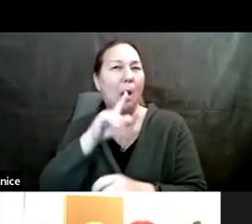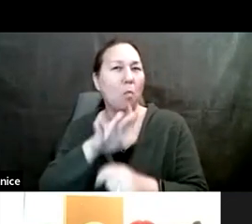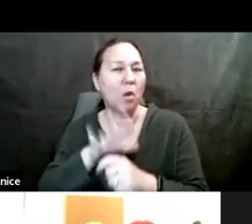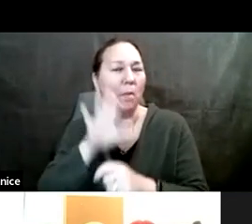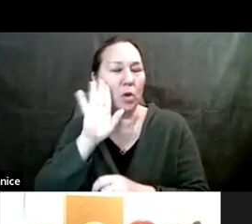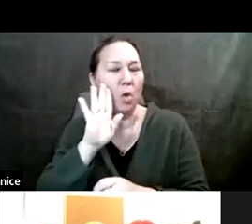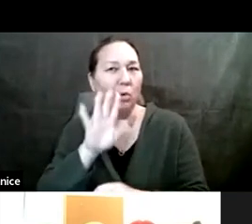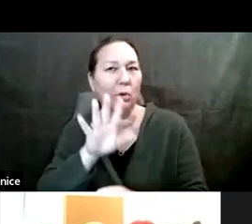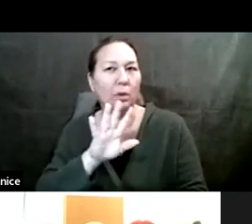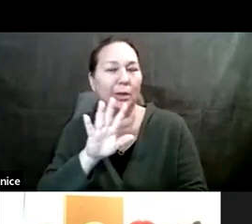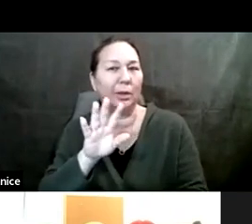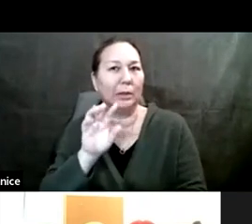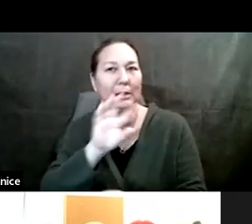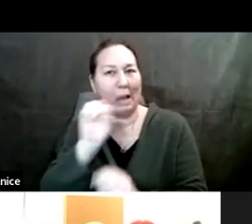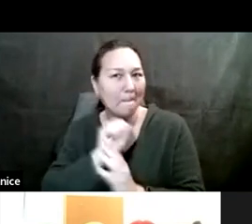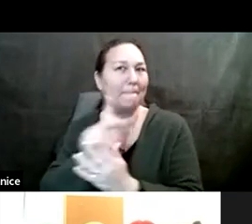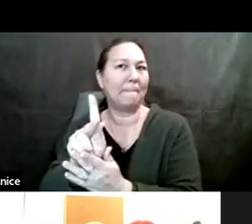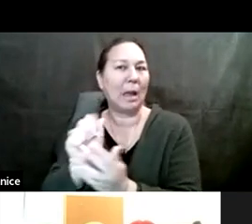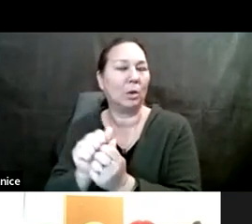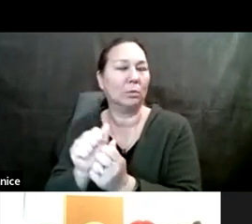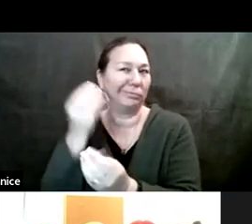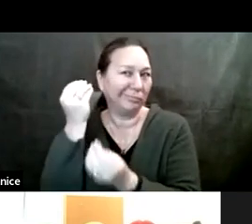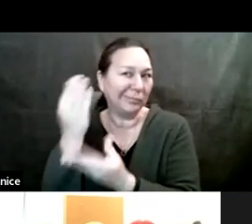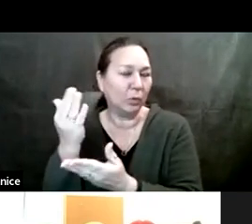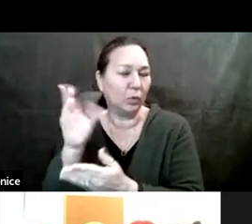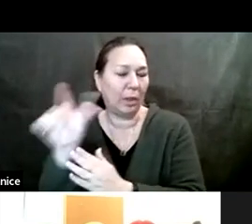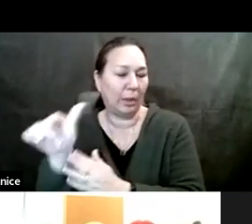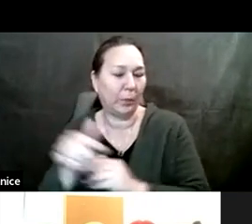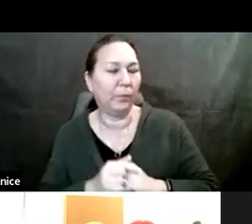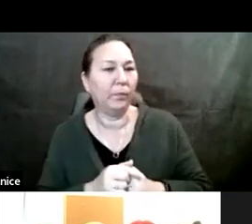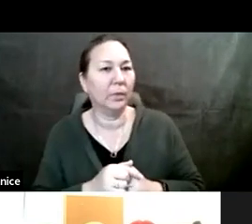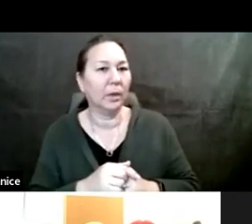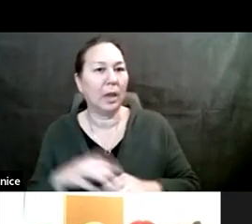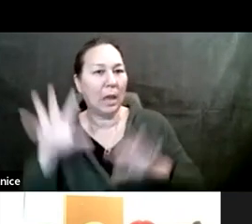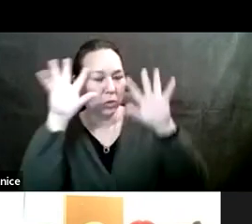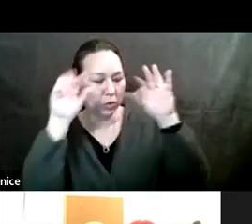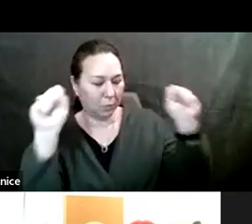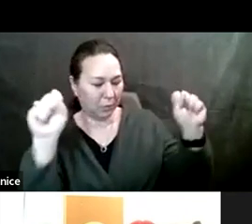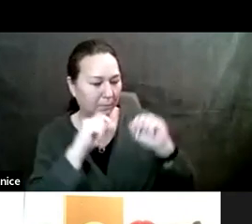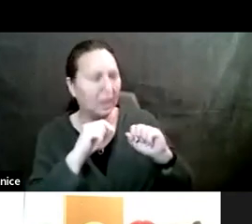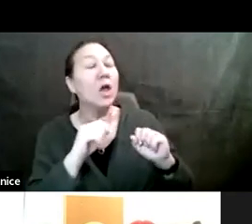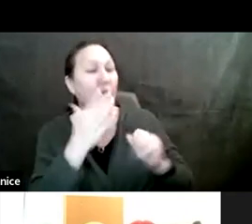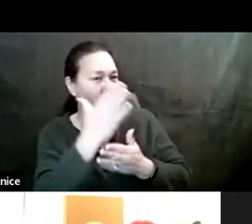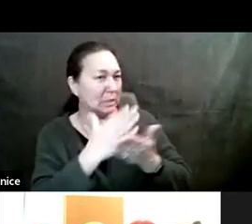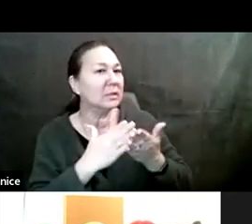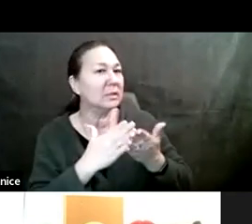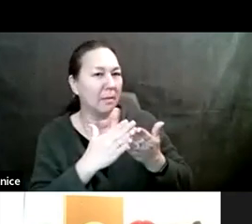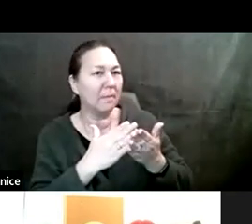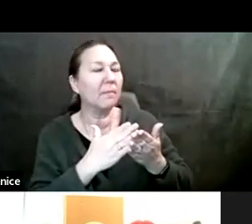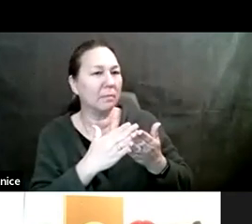that right and what I will say chair is that I there are a few of our high schools that do that in the seventh and eighth grade as they prepare